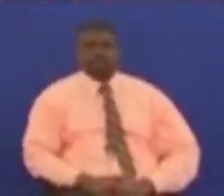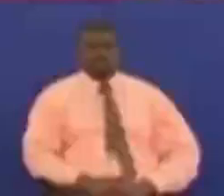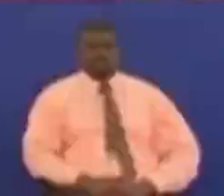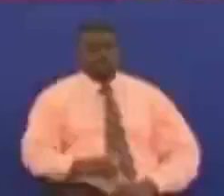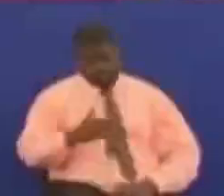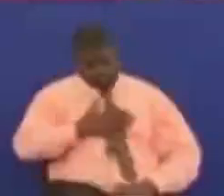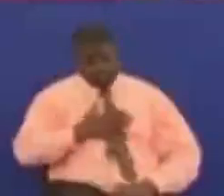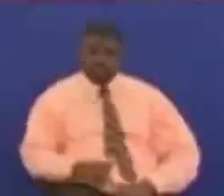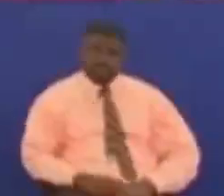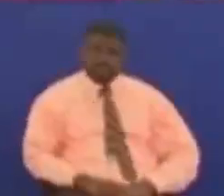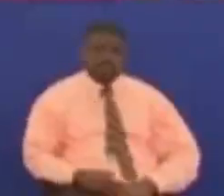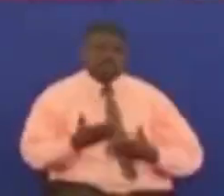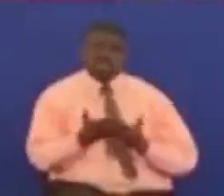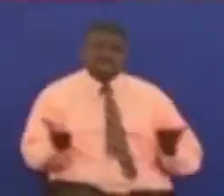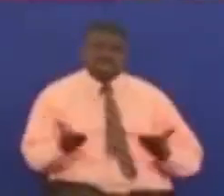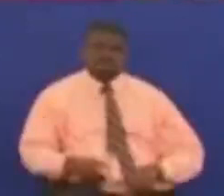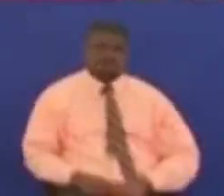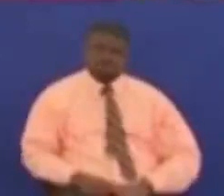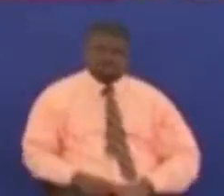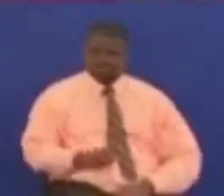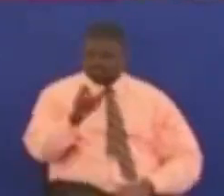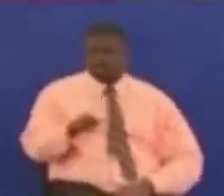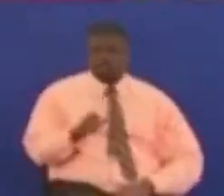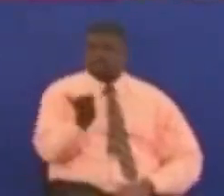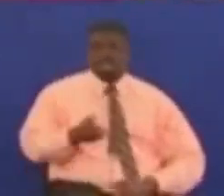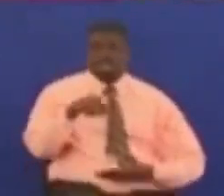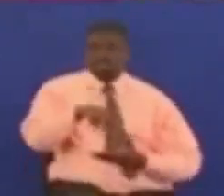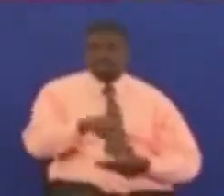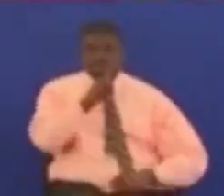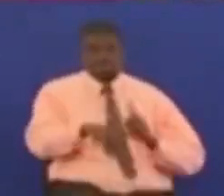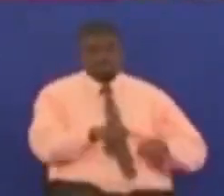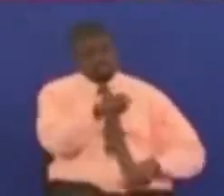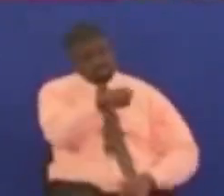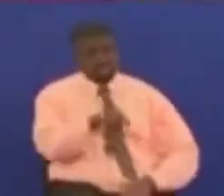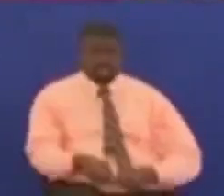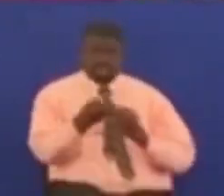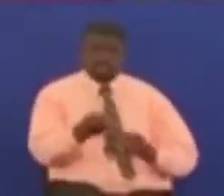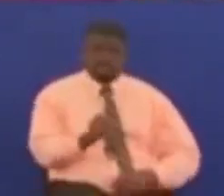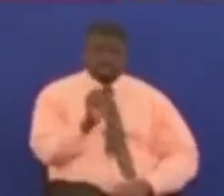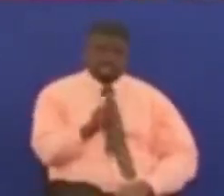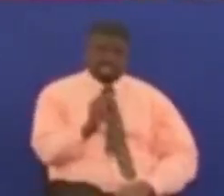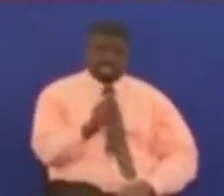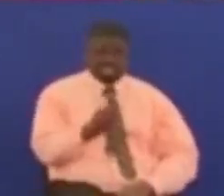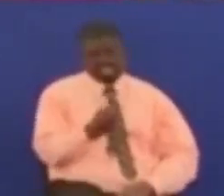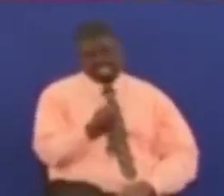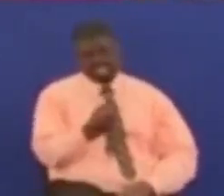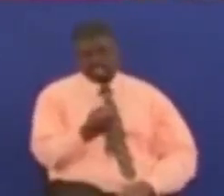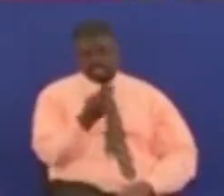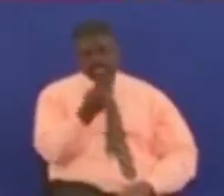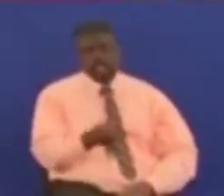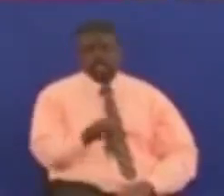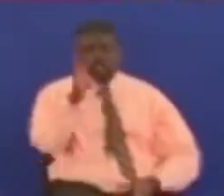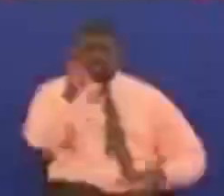Thank you so much. There is no other person standing to ask you questions, so I give you 30 seconds to wind up, then you may leave. Thank